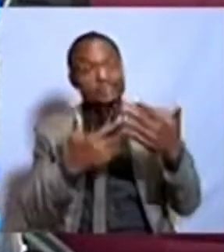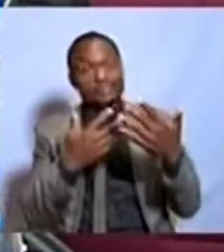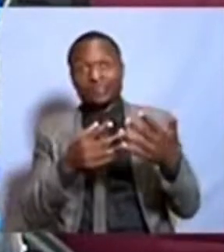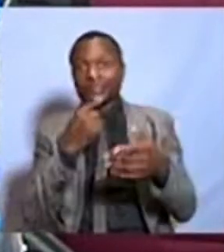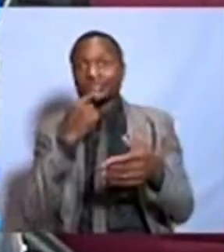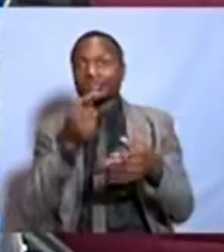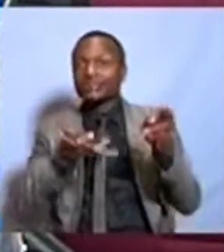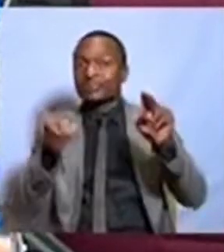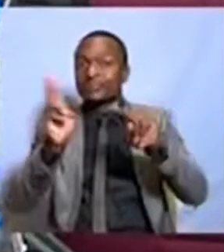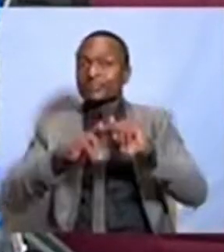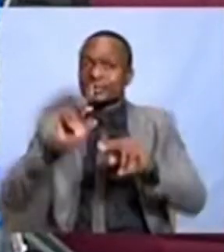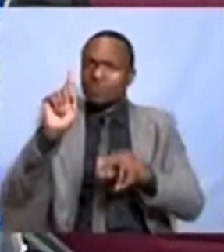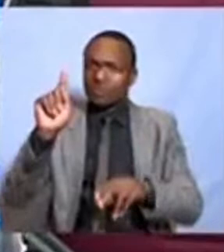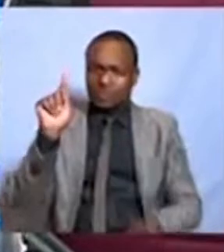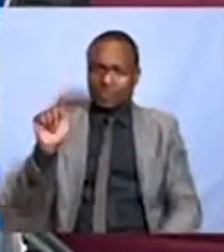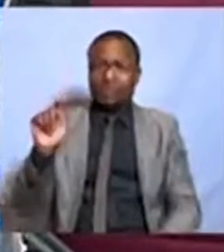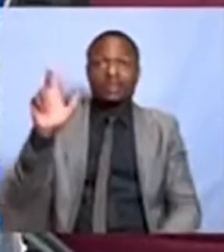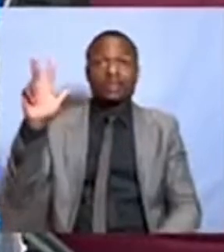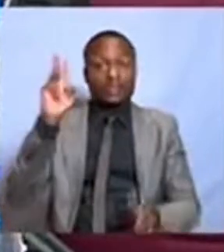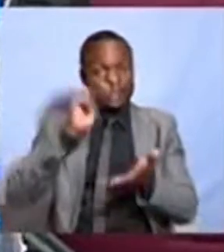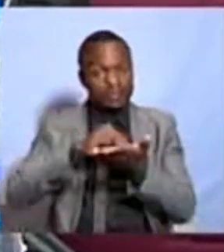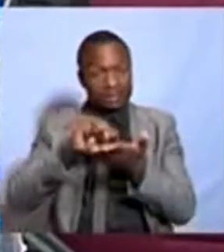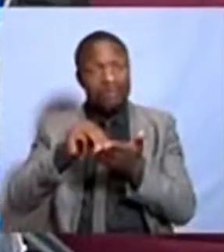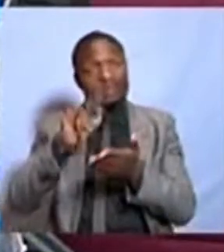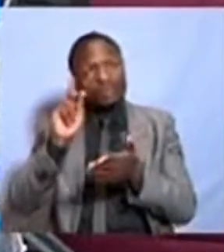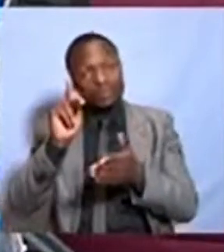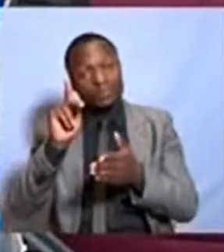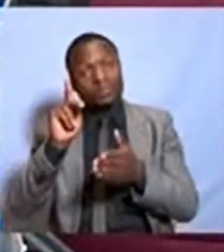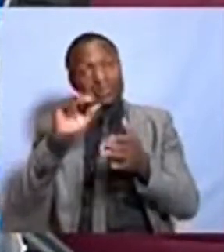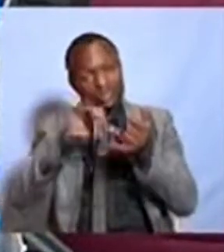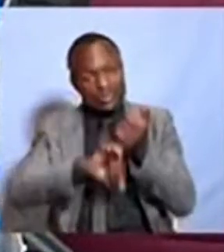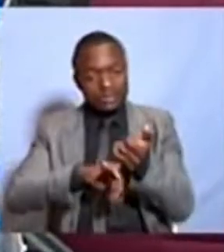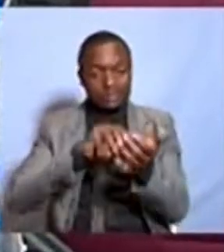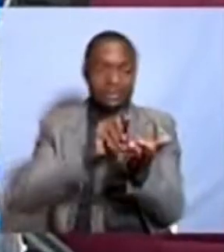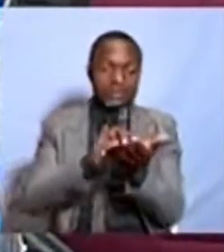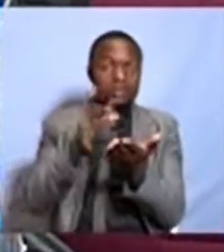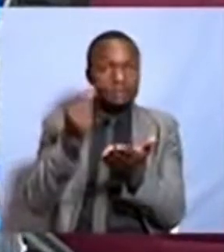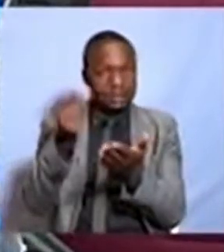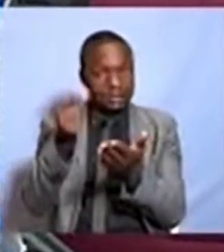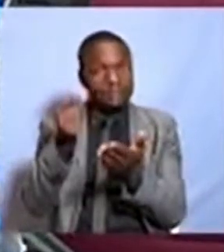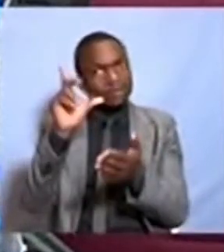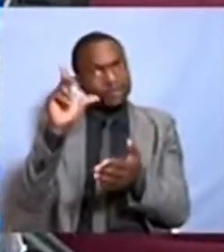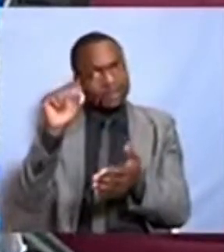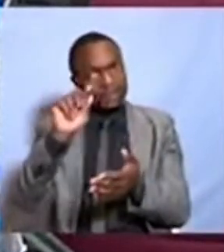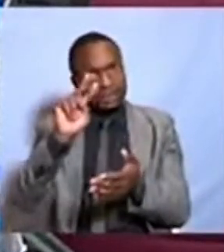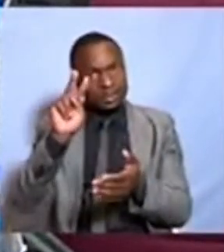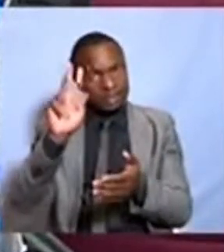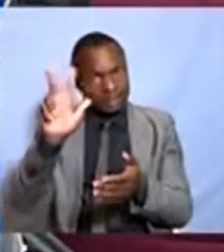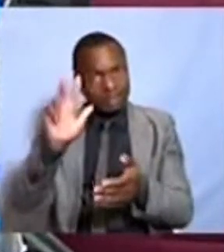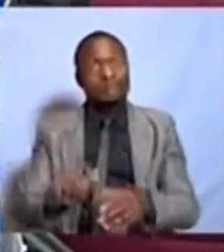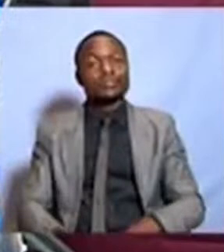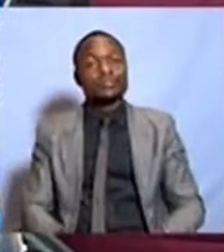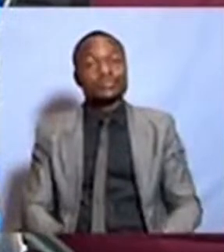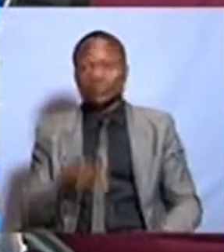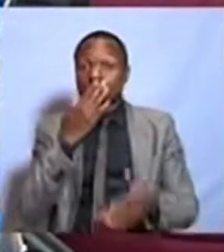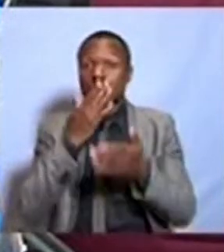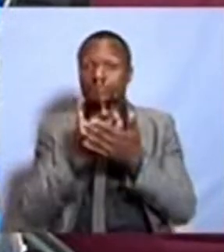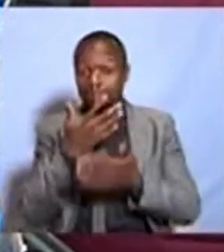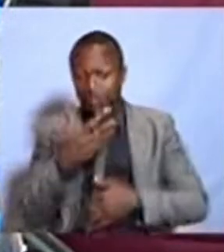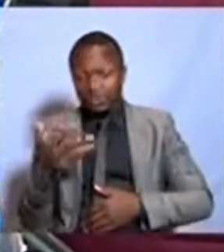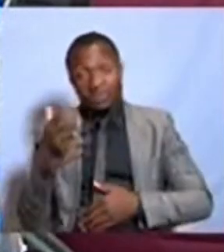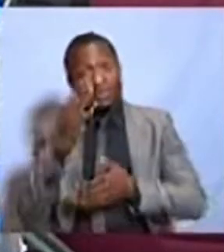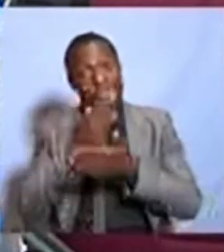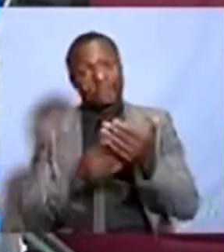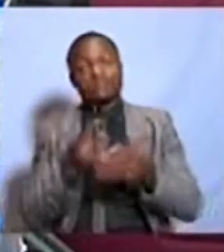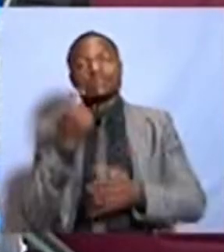be increasing up to 1.3 million people on the social cash transfer currently for the year 2023, which is a good thing because